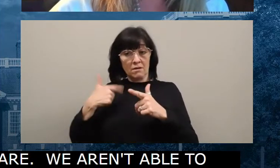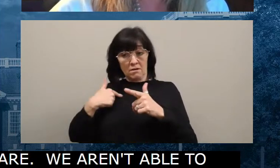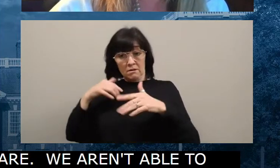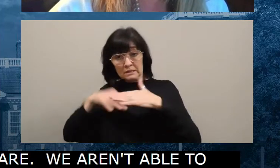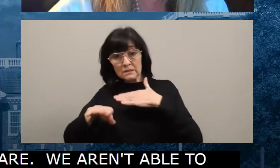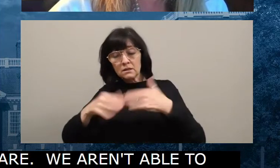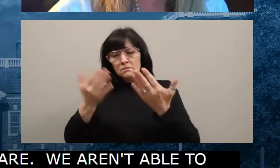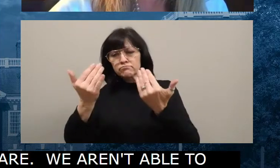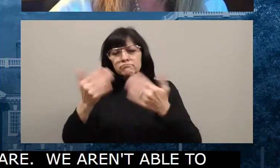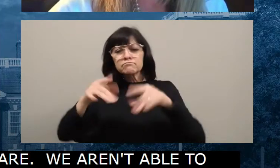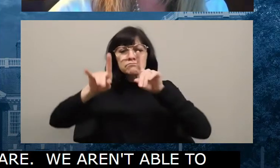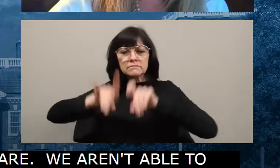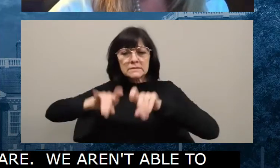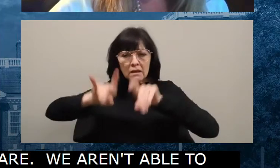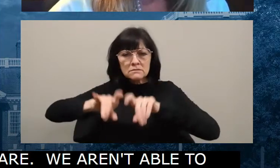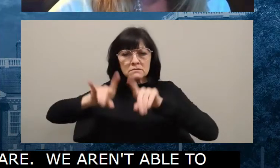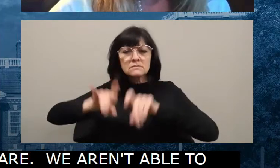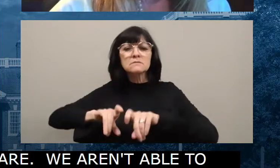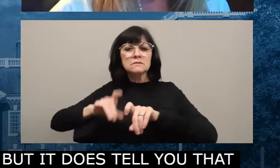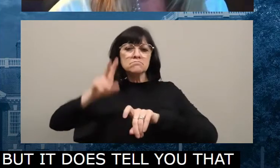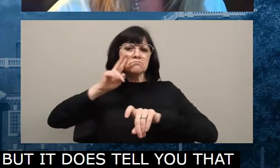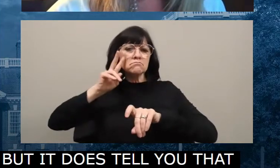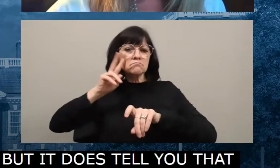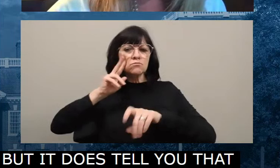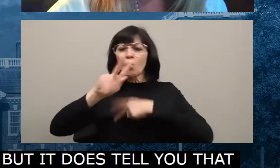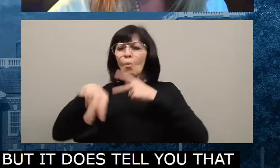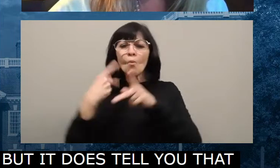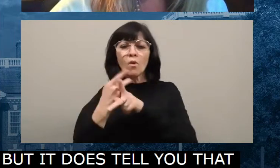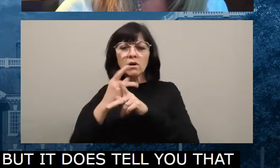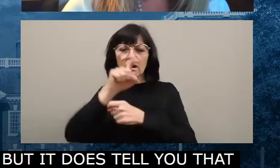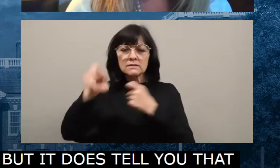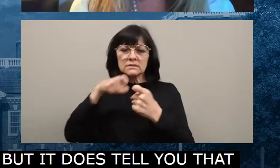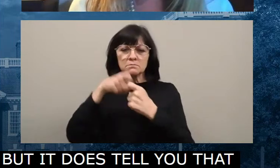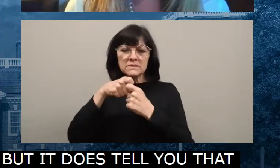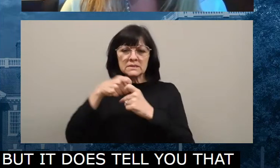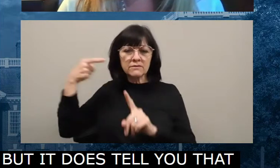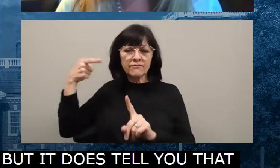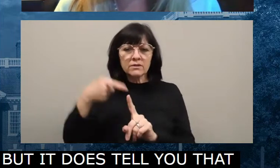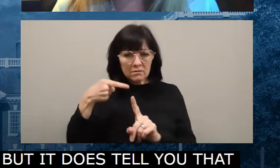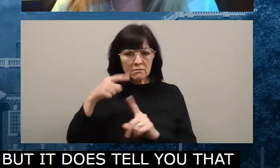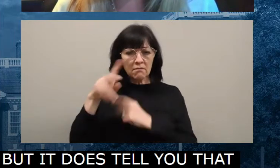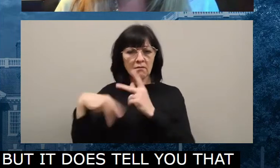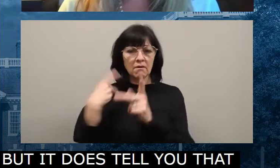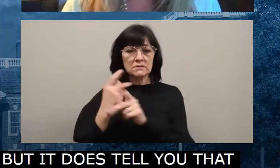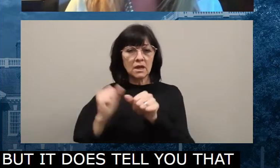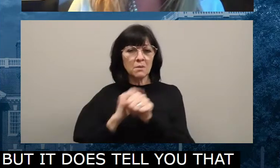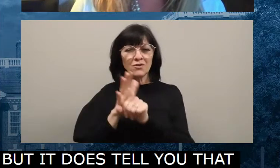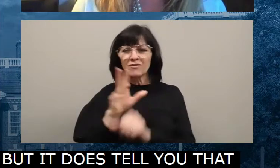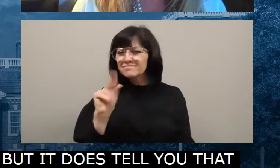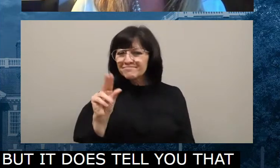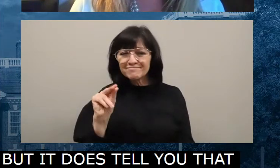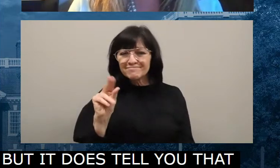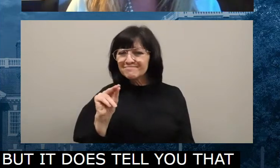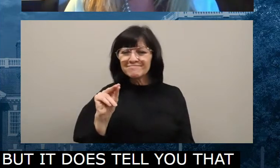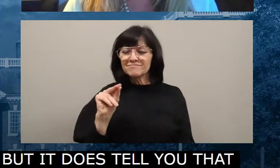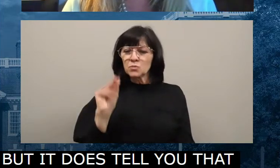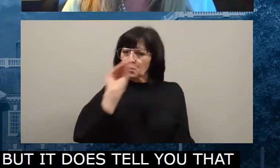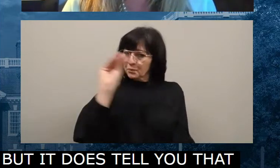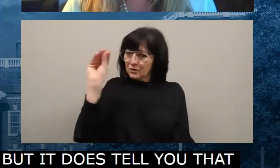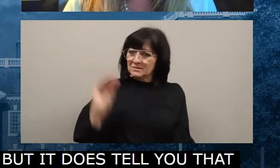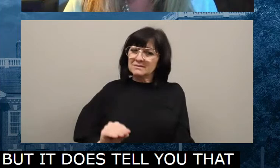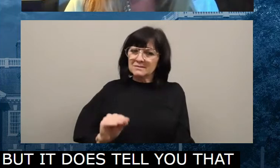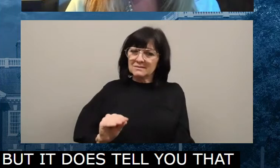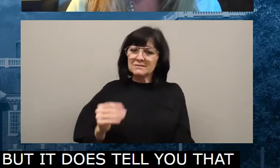in our state. I would remind you, though, that the vaccinations that we have available